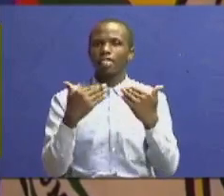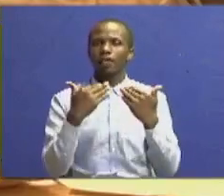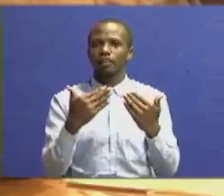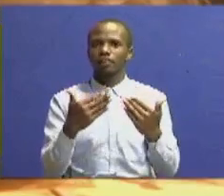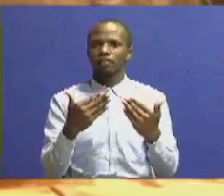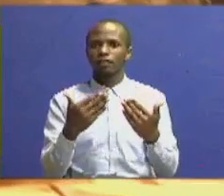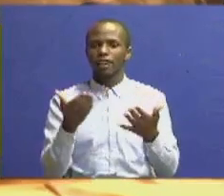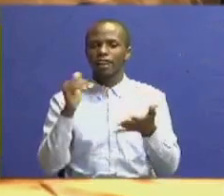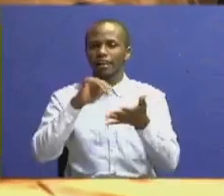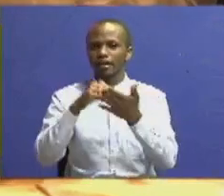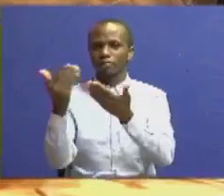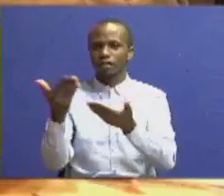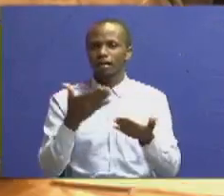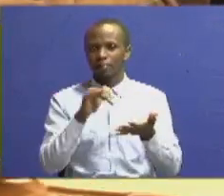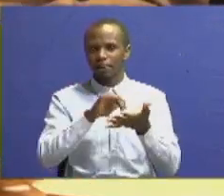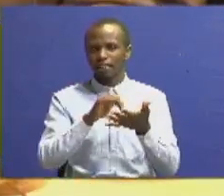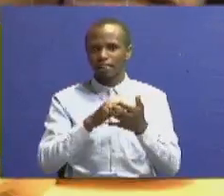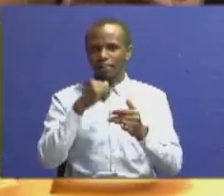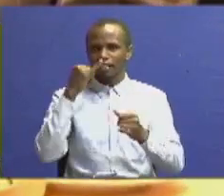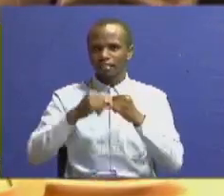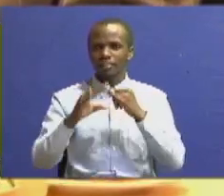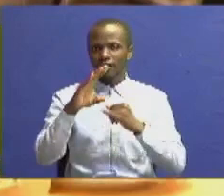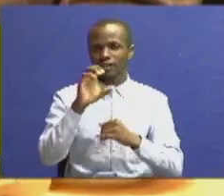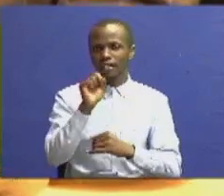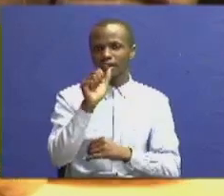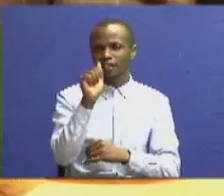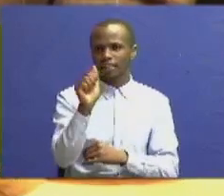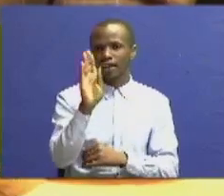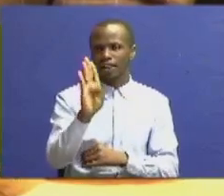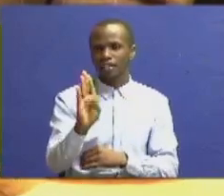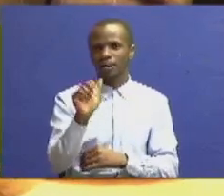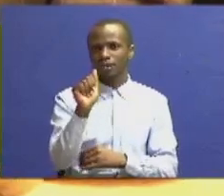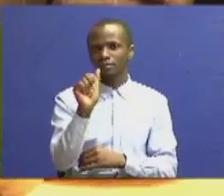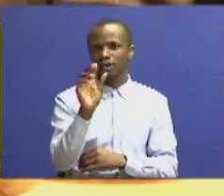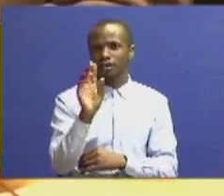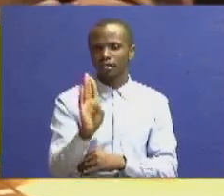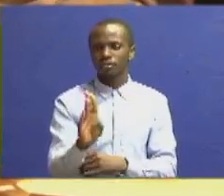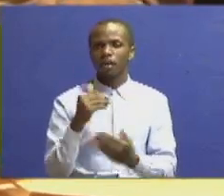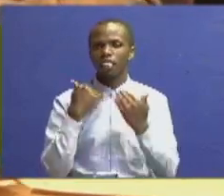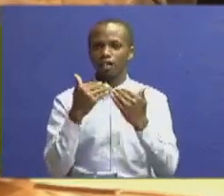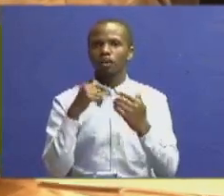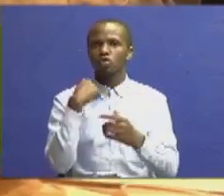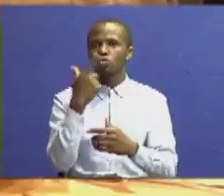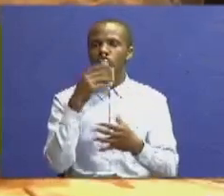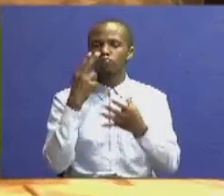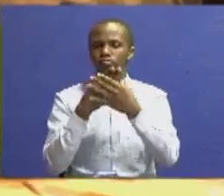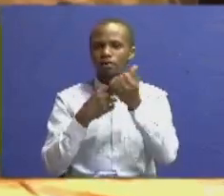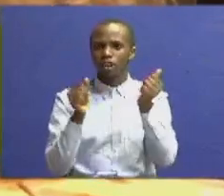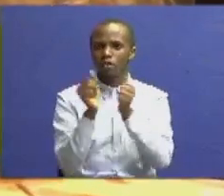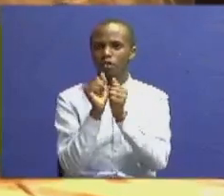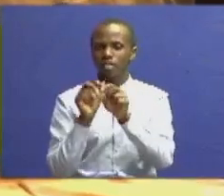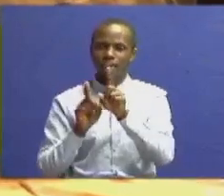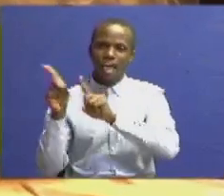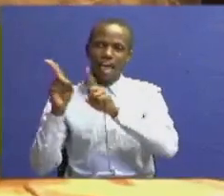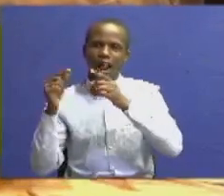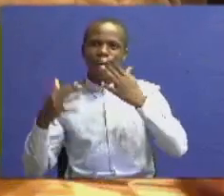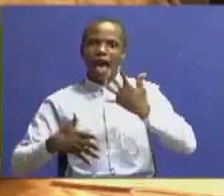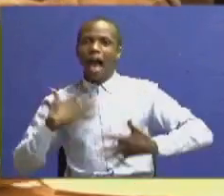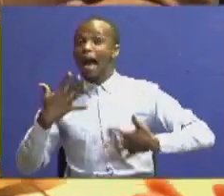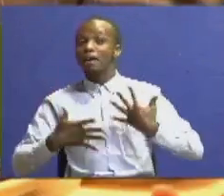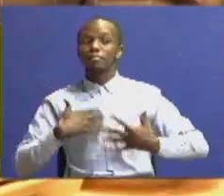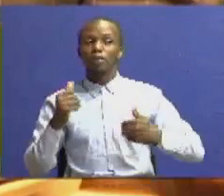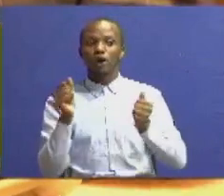more. Finally, the Cabinet Secretary Ababu Namwamba thanked everyone who has partnered with the rally and those proud of their